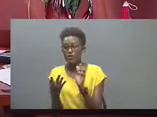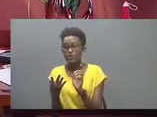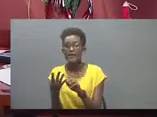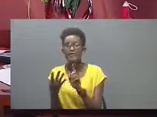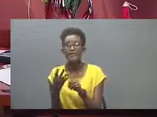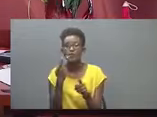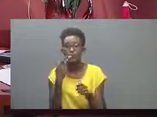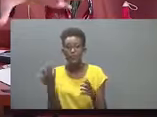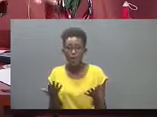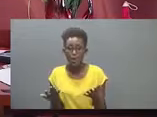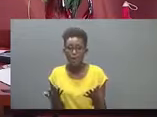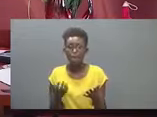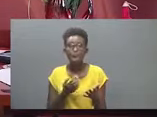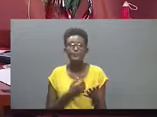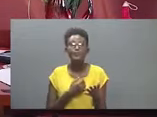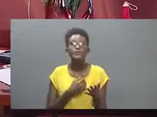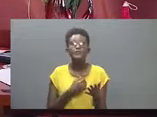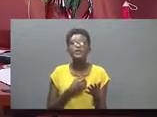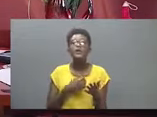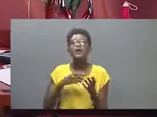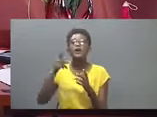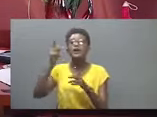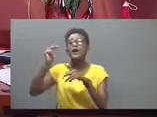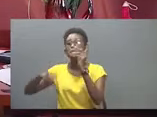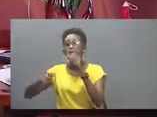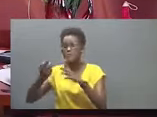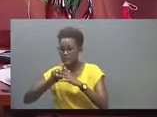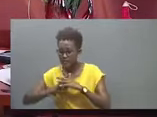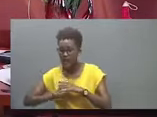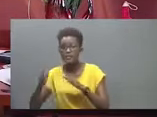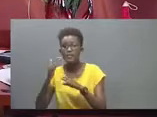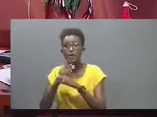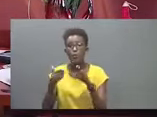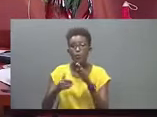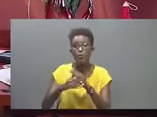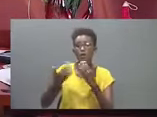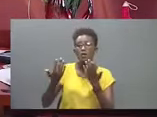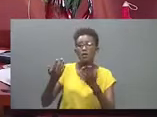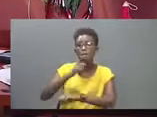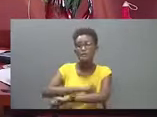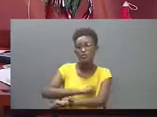People have money. They started building schools and taking their children to